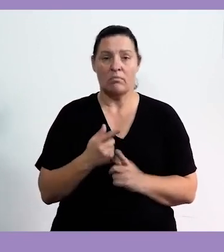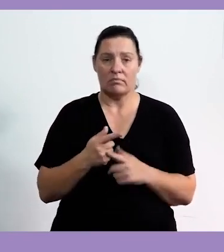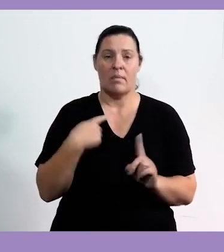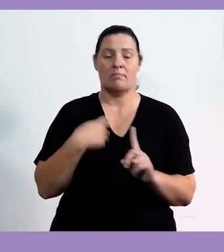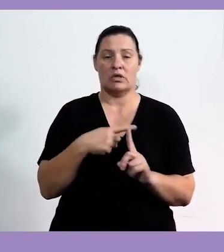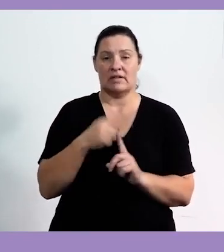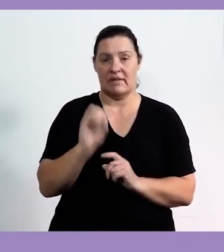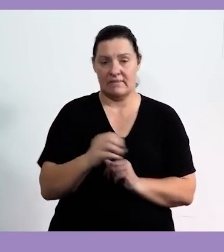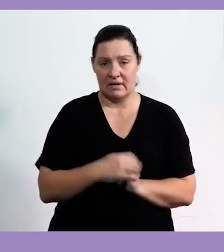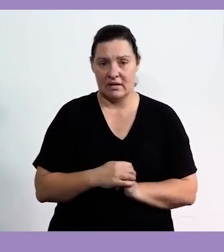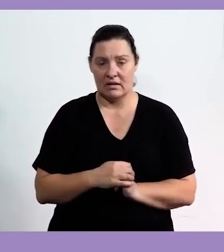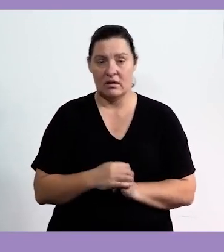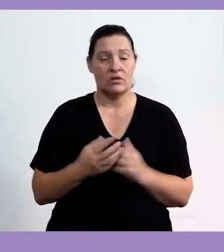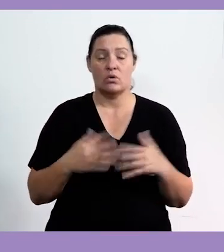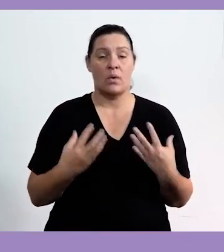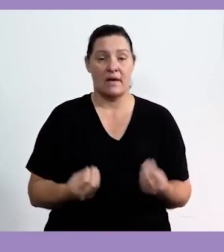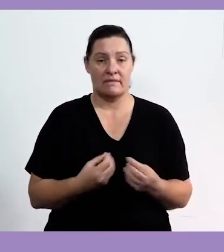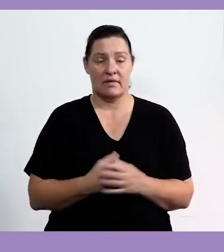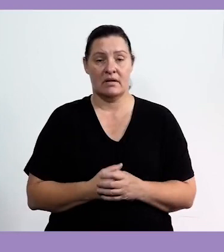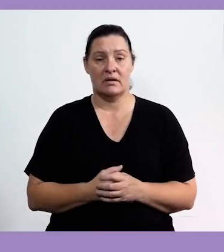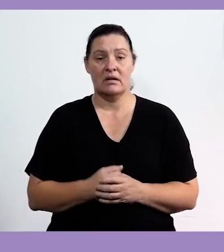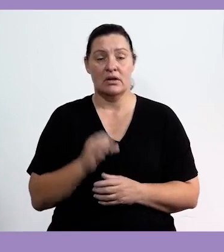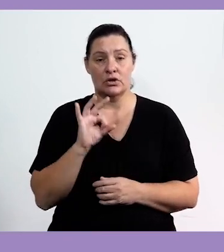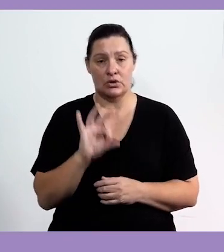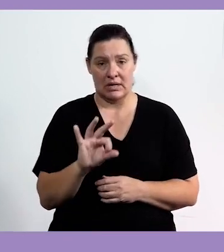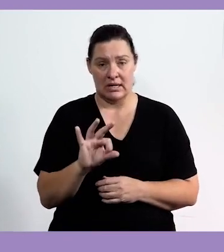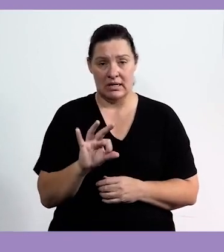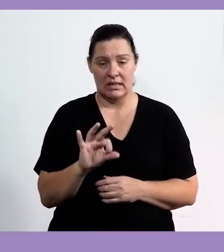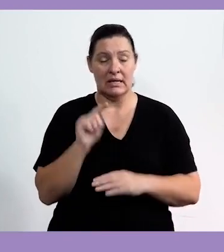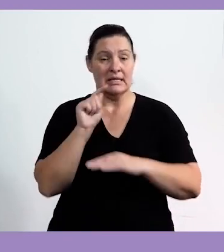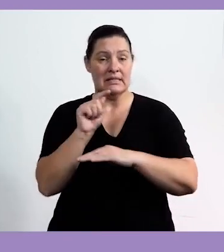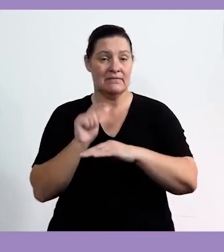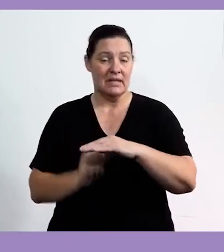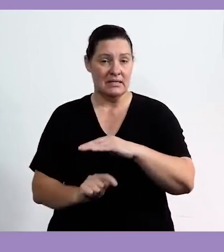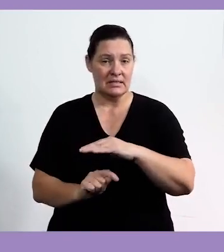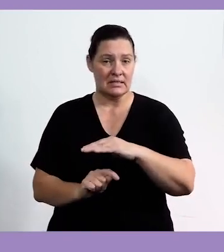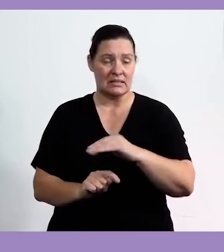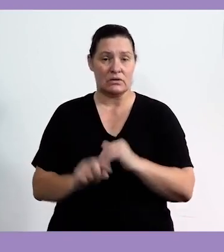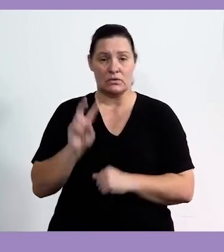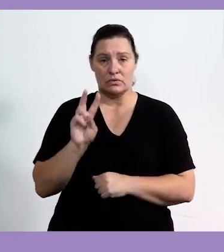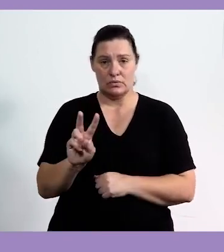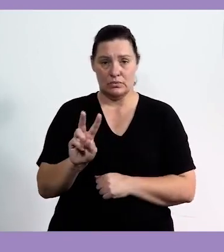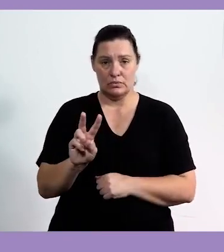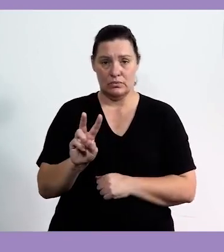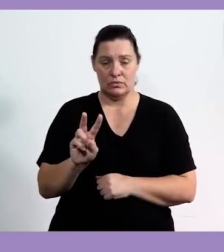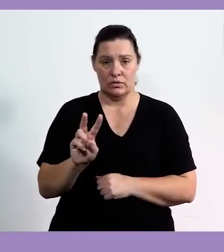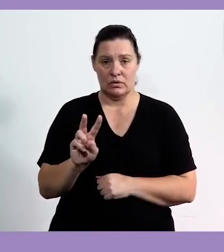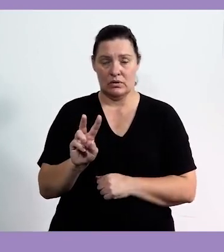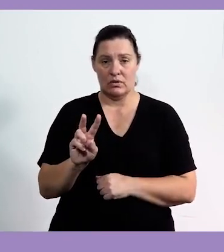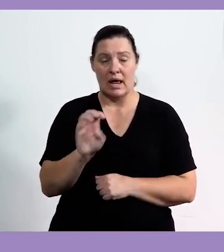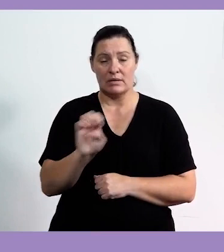our exponent to be positive. So we have 3 divided by